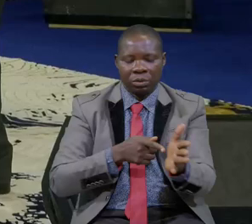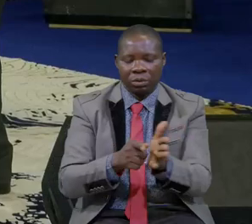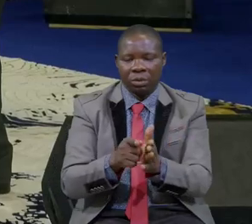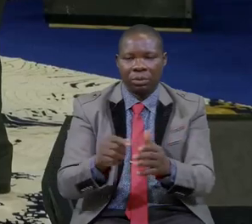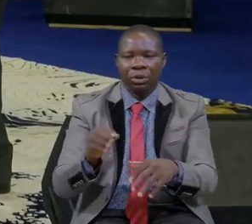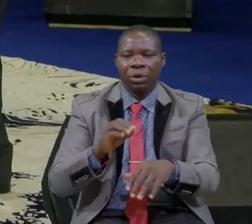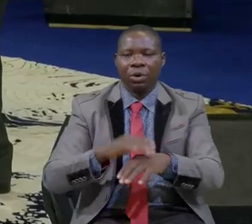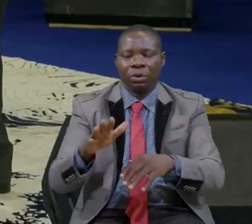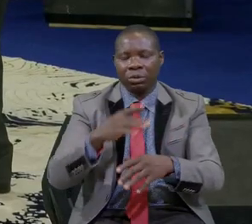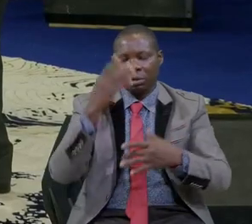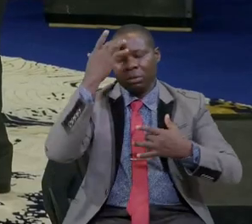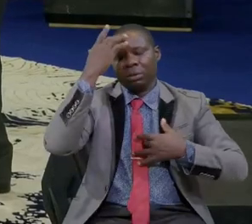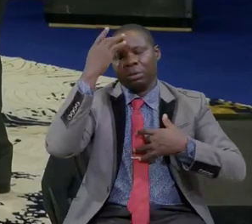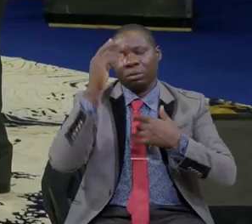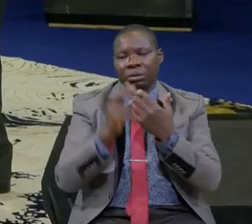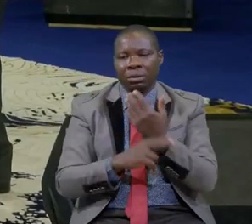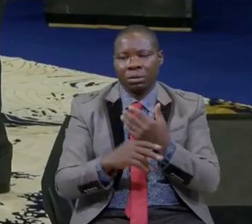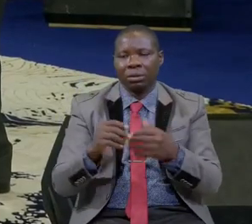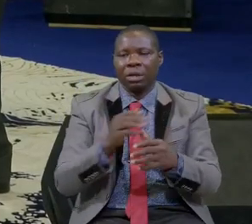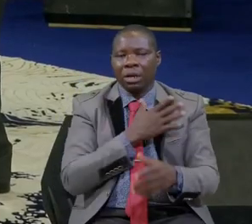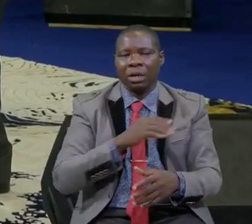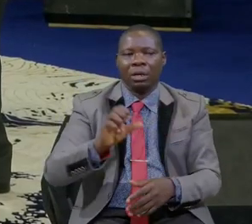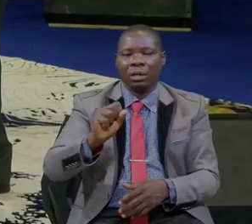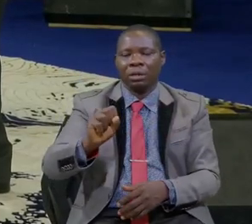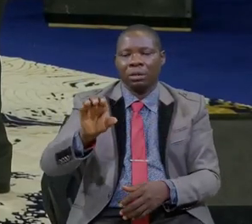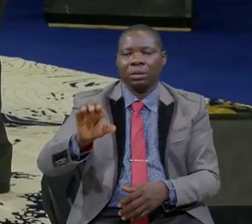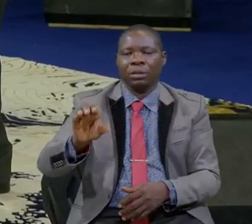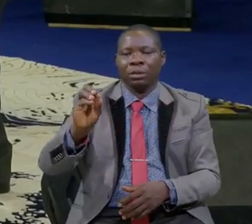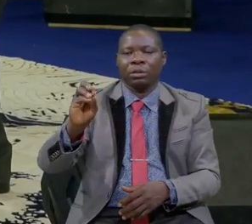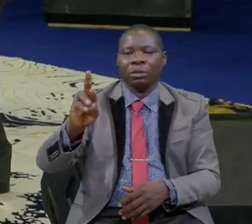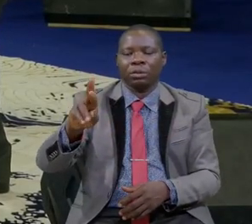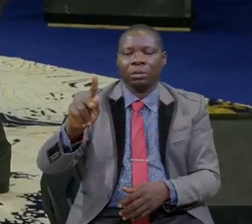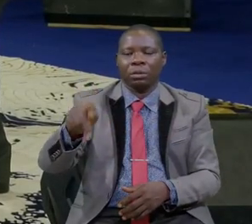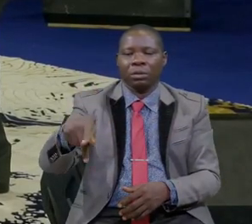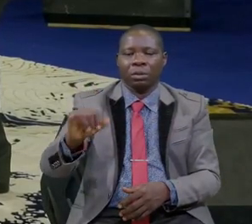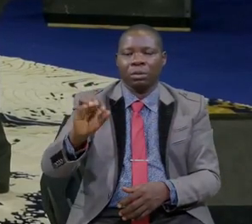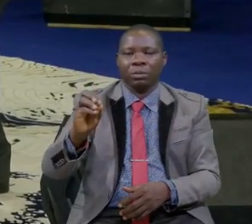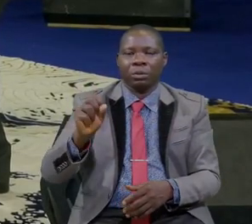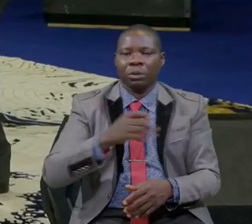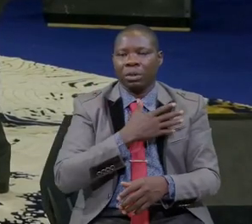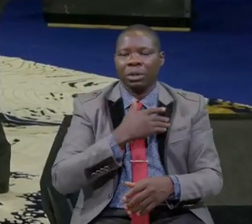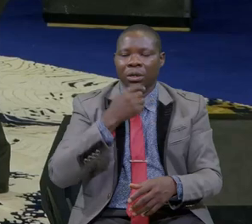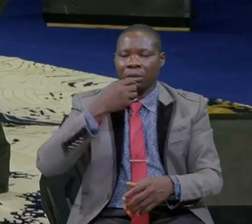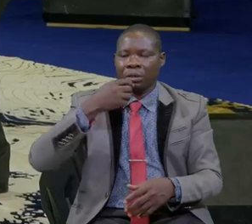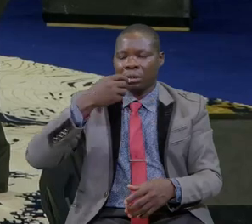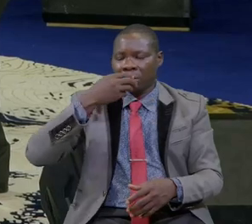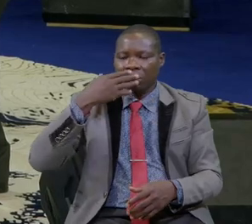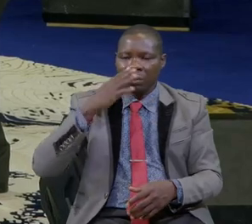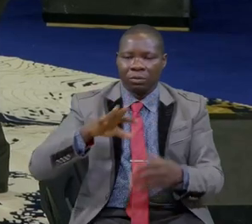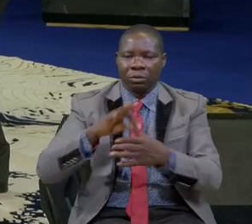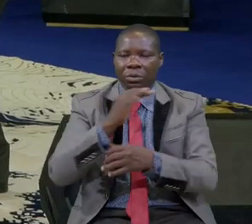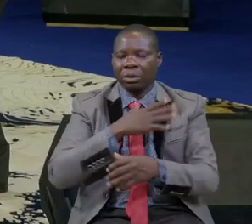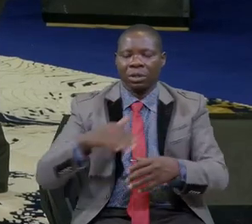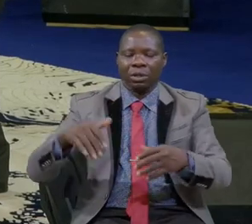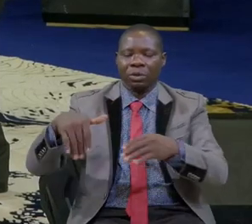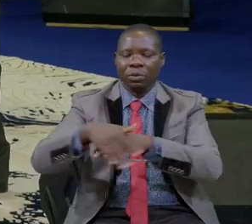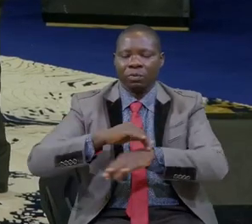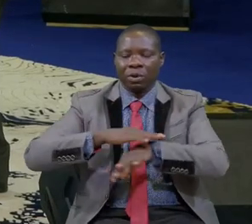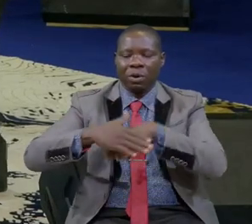sickness, and scorpion, and demons, and over all the power of the